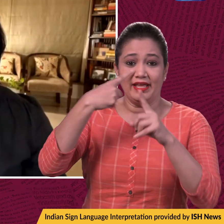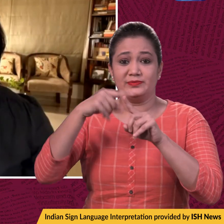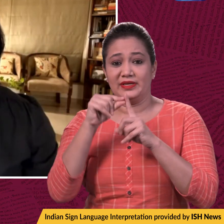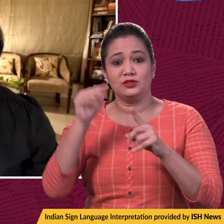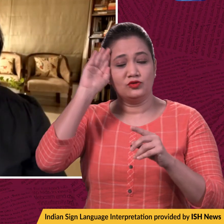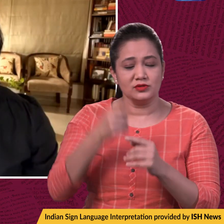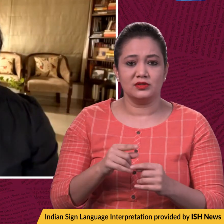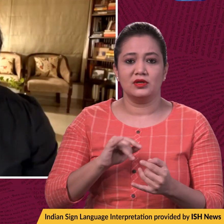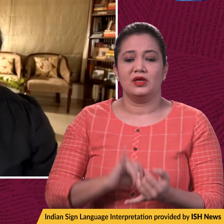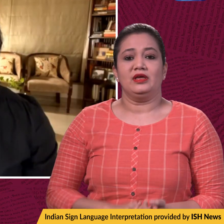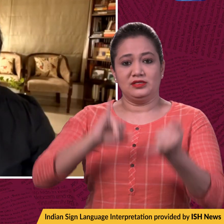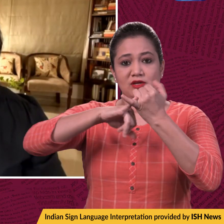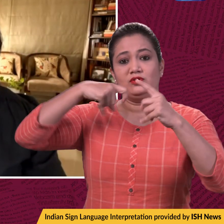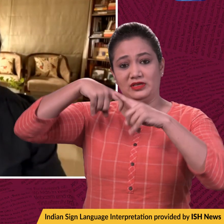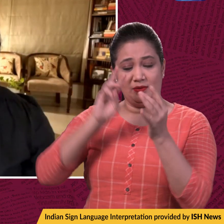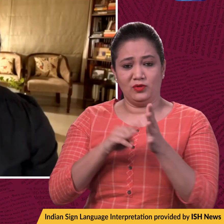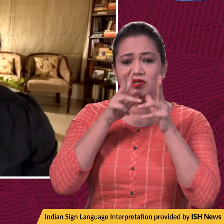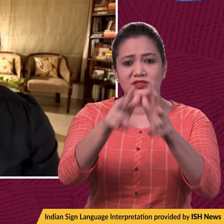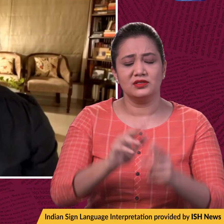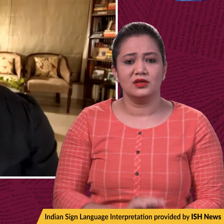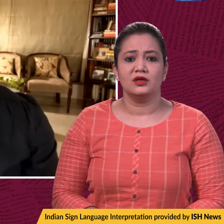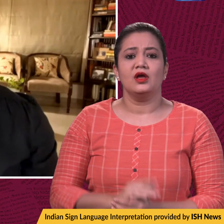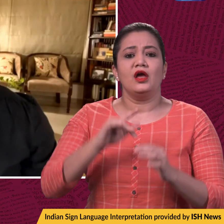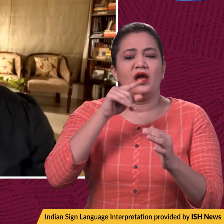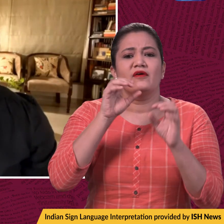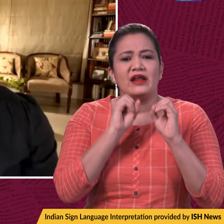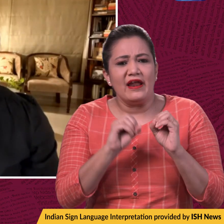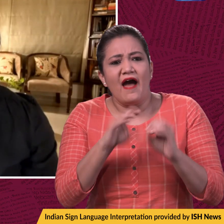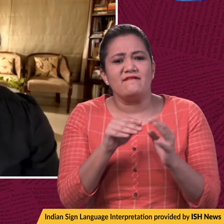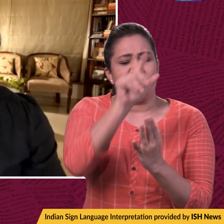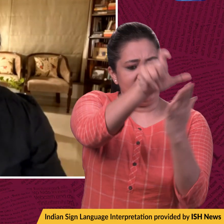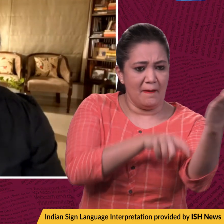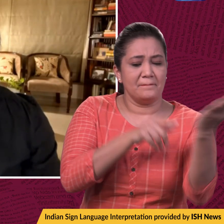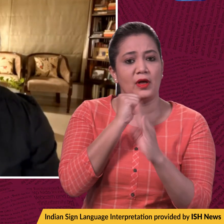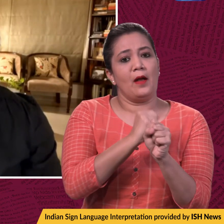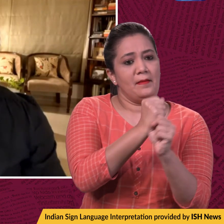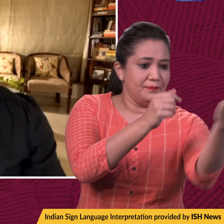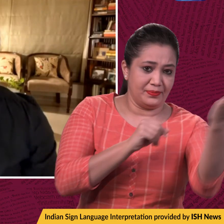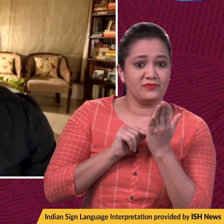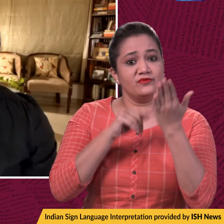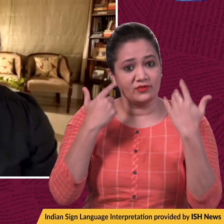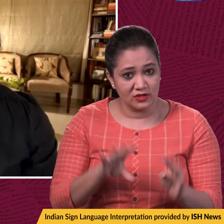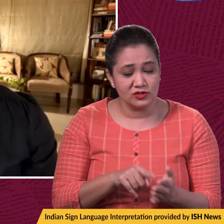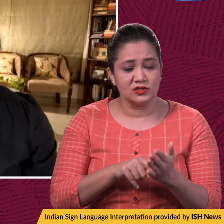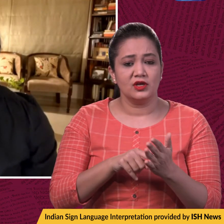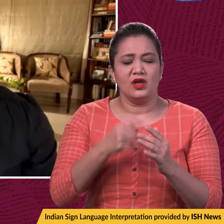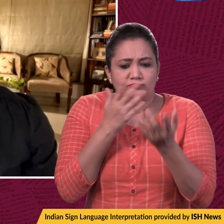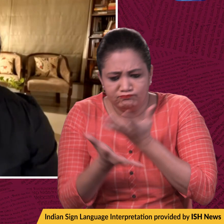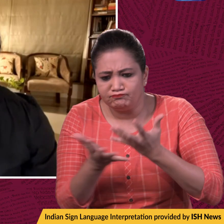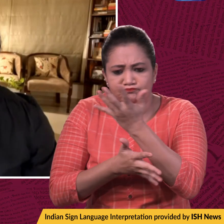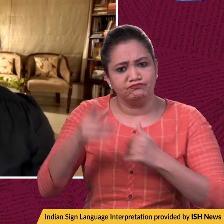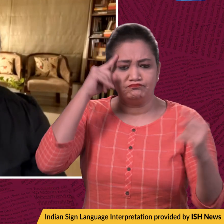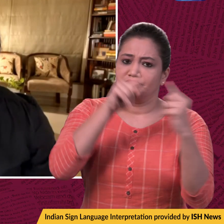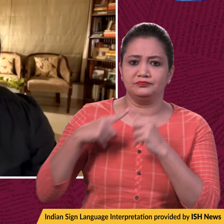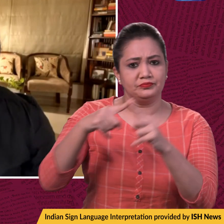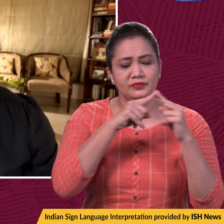in a statement, the Samyukta Kisan Morcha has confirmed that it has received a draft proposal from the Government of India and that the consensus